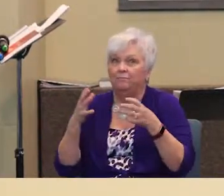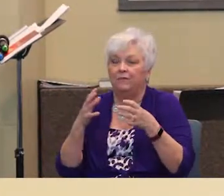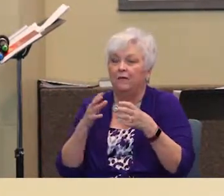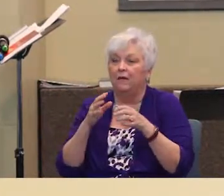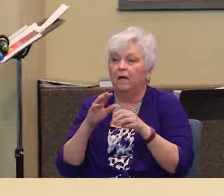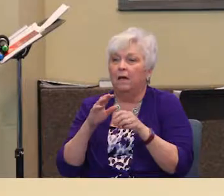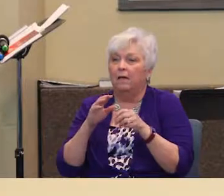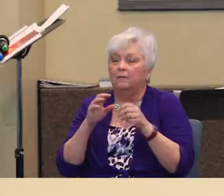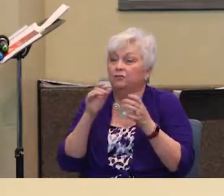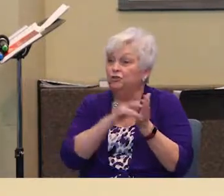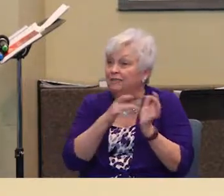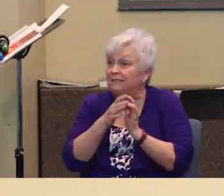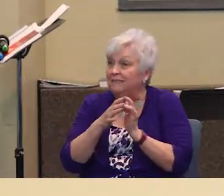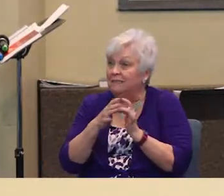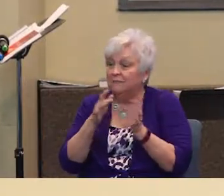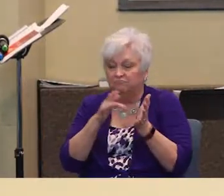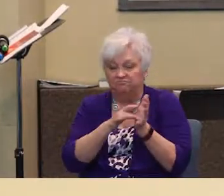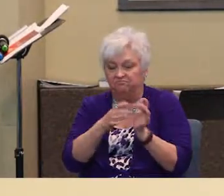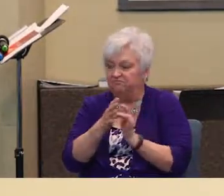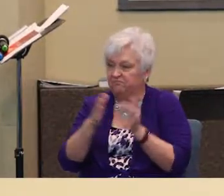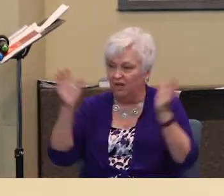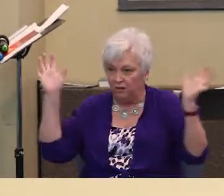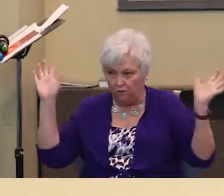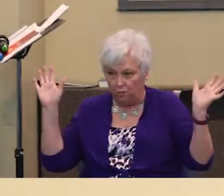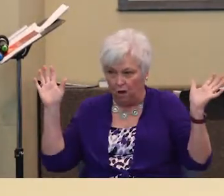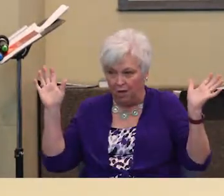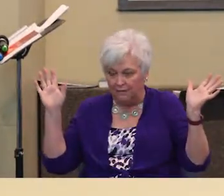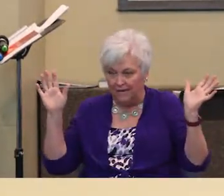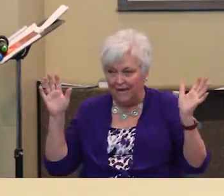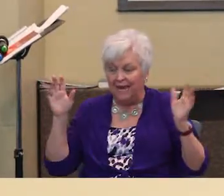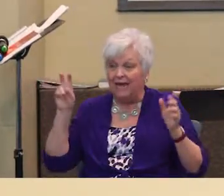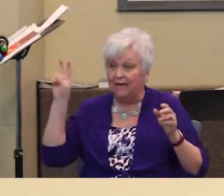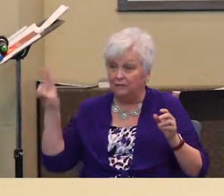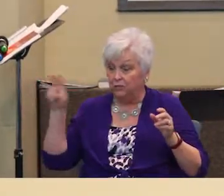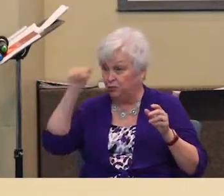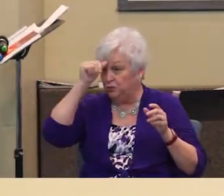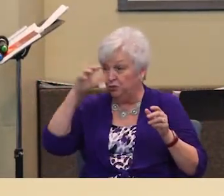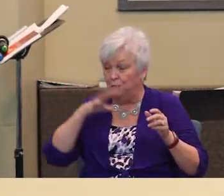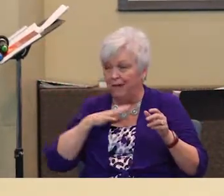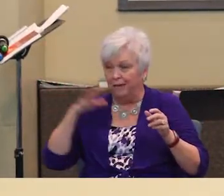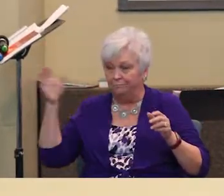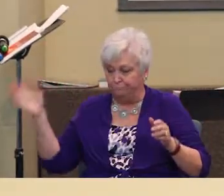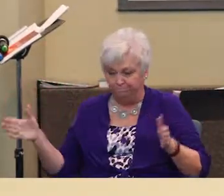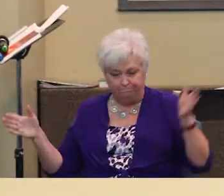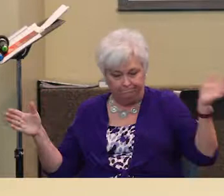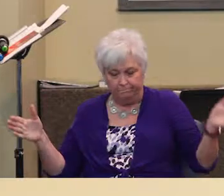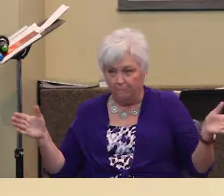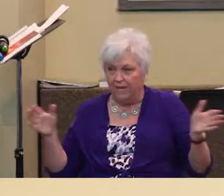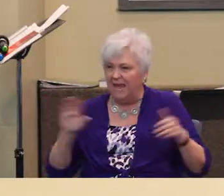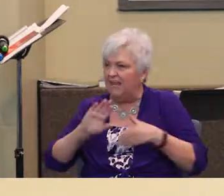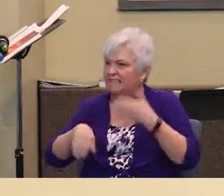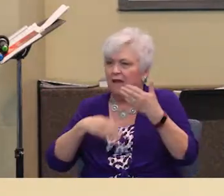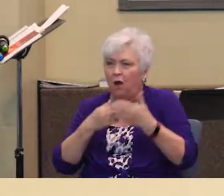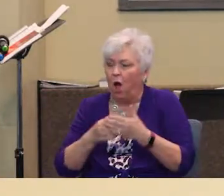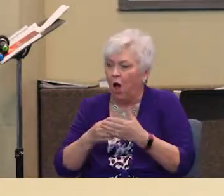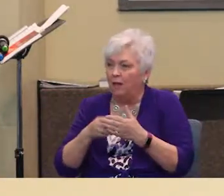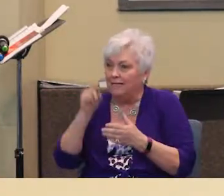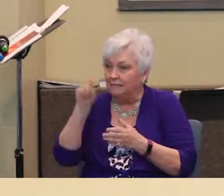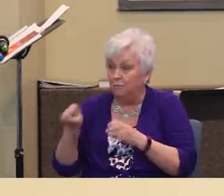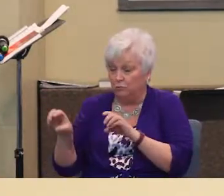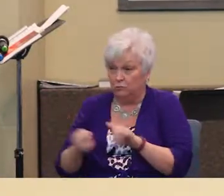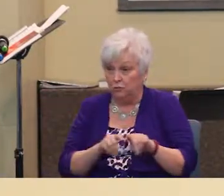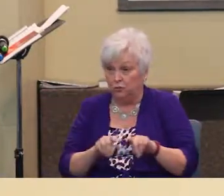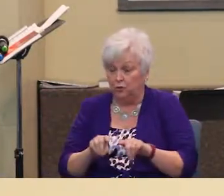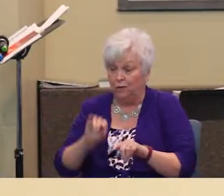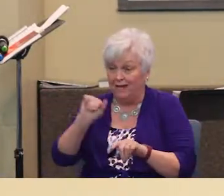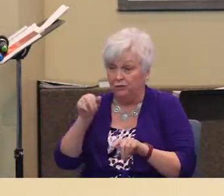cross. He's dealt with the two thieves. He's done all that he is supposed to do. And he says this in John chapter 19, beginning in